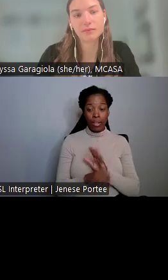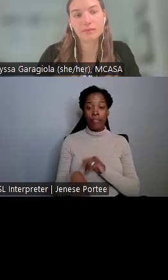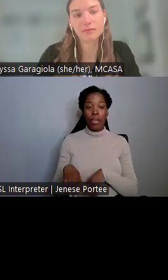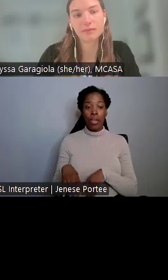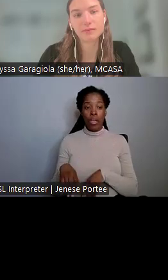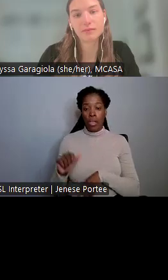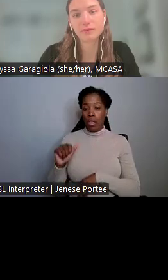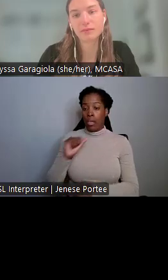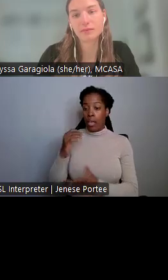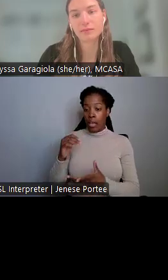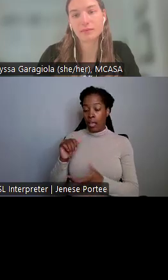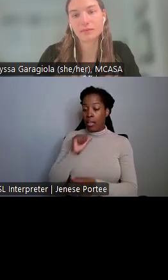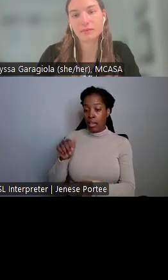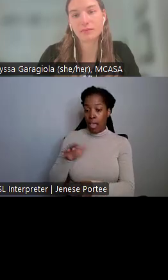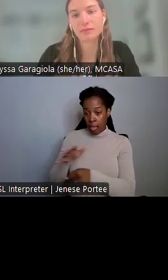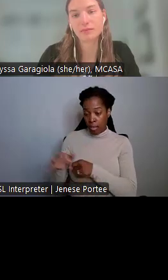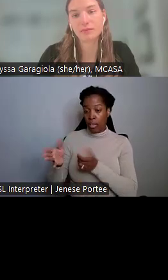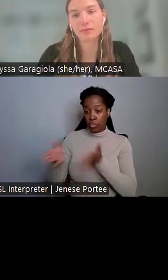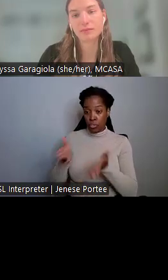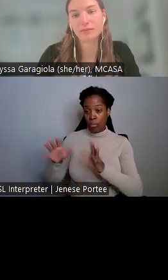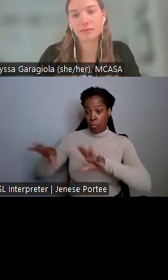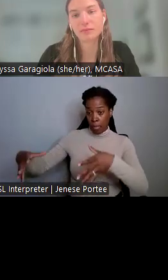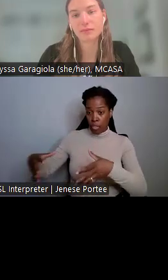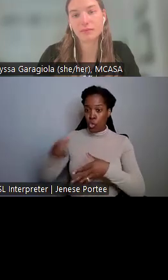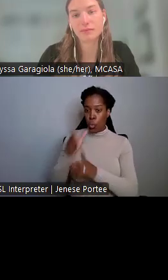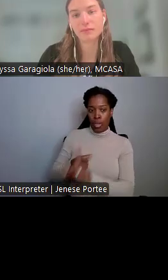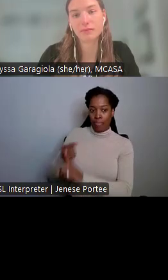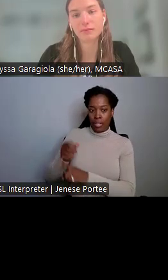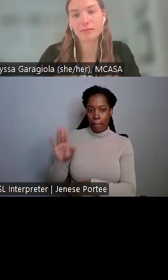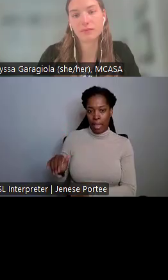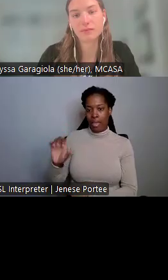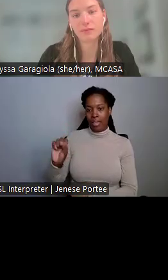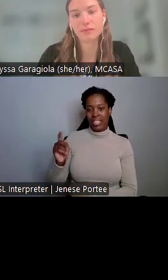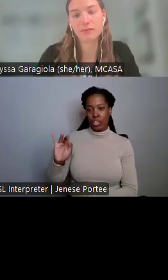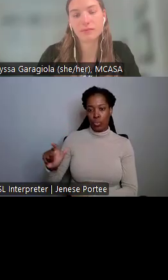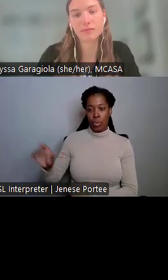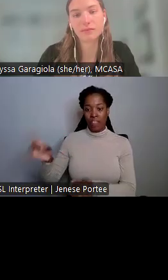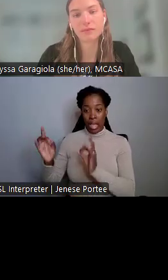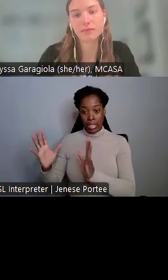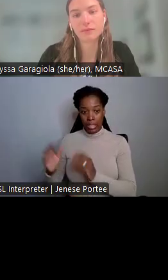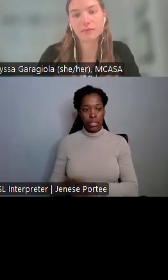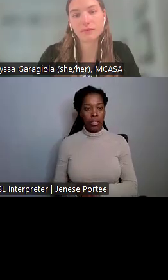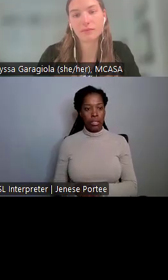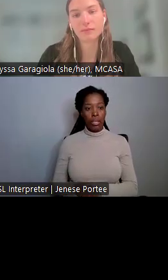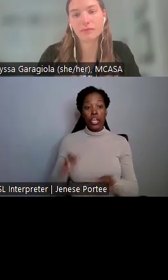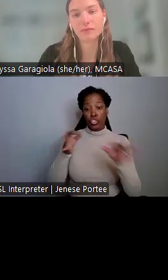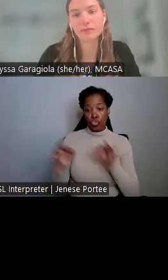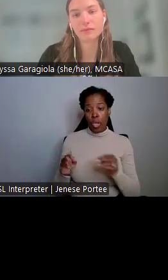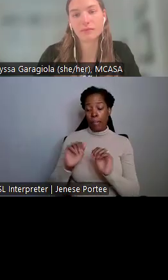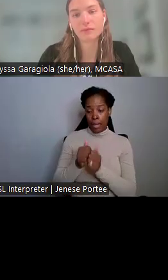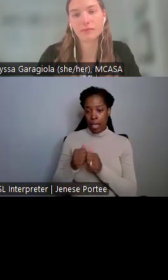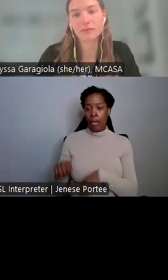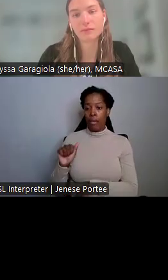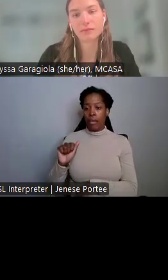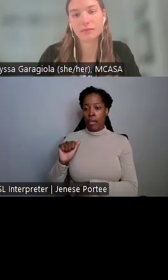violence, describe how underserved populations are impacted by systematic oppression, and how trauma and